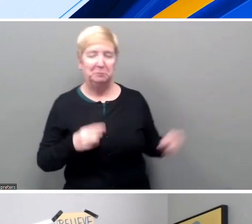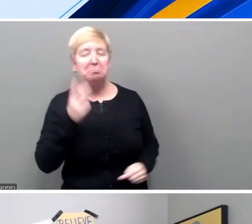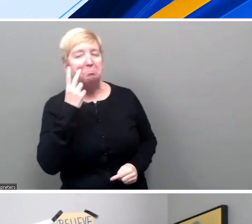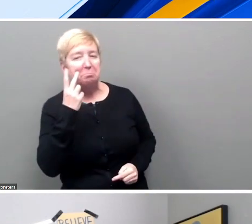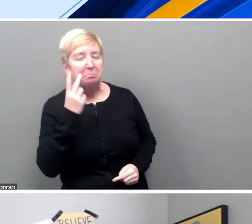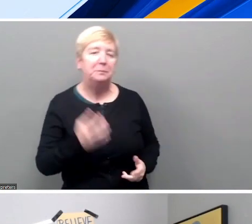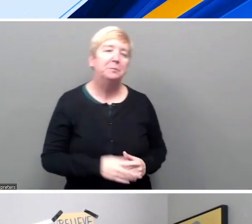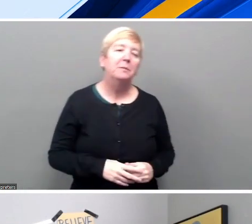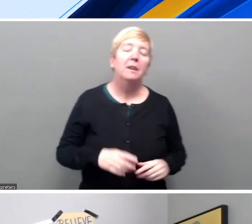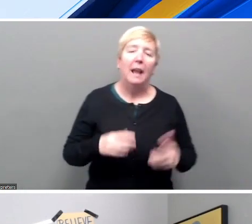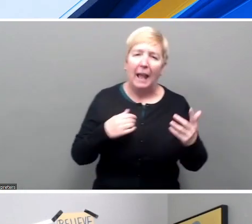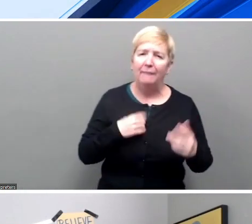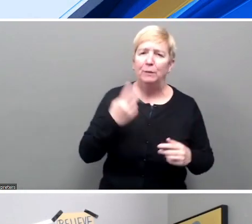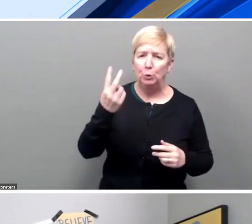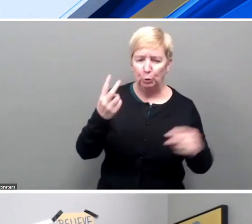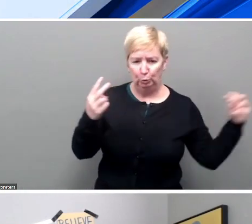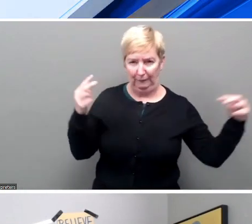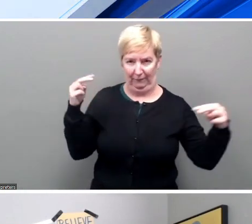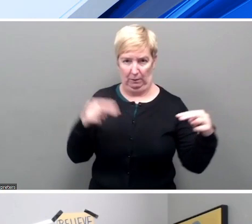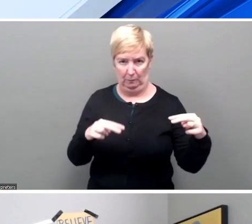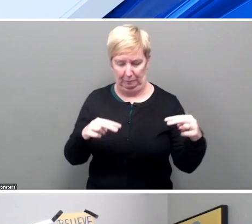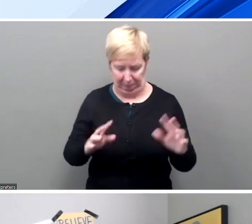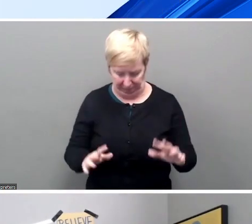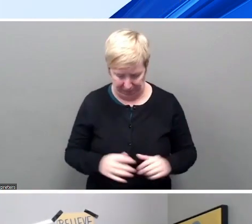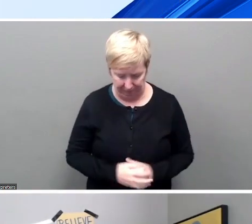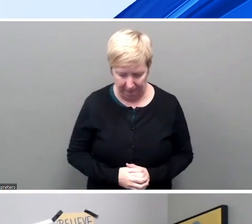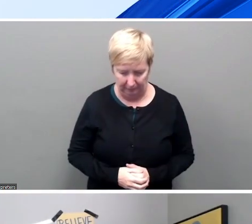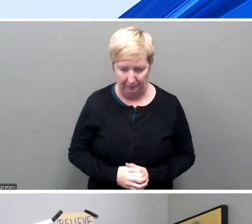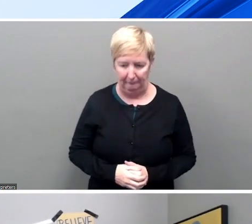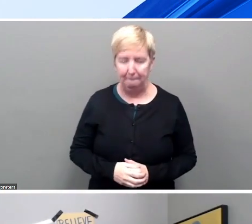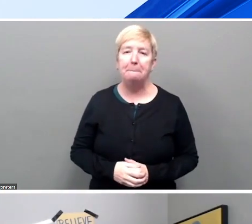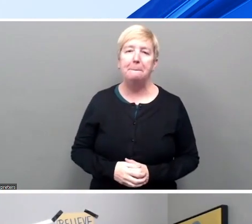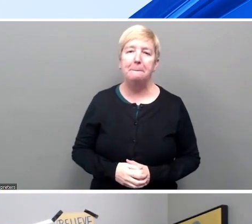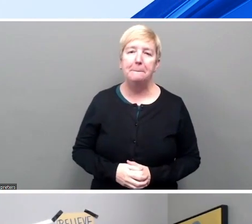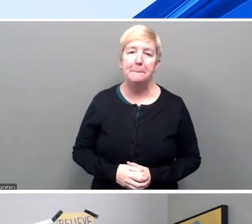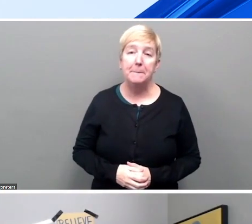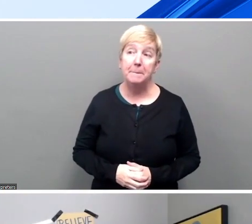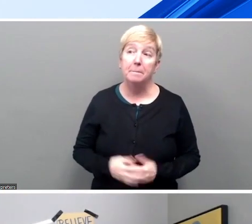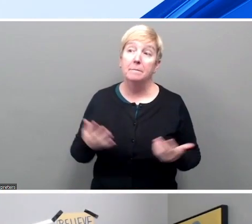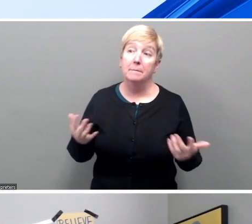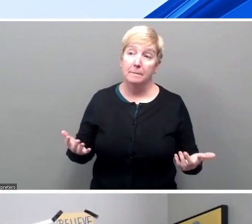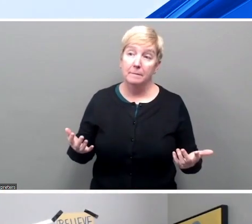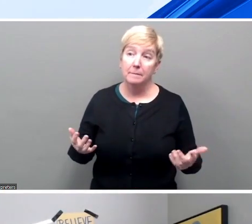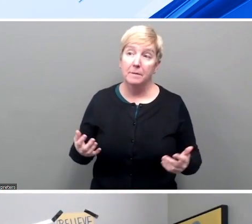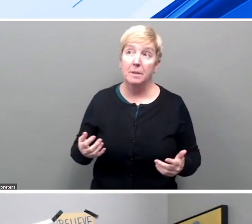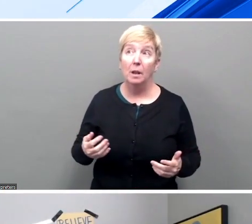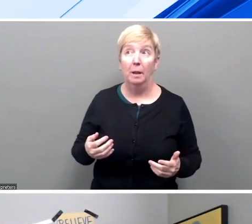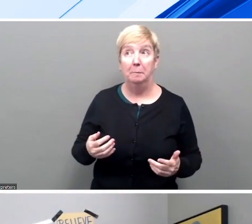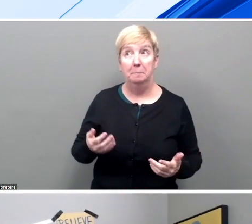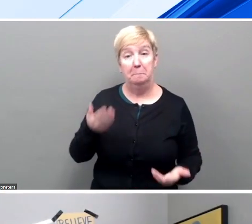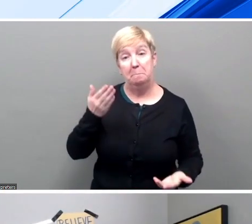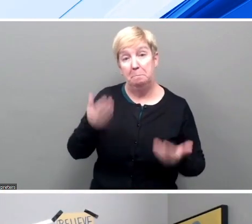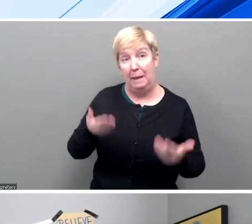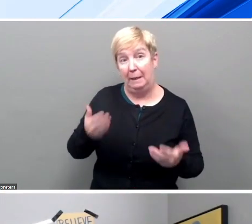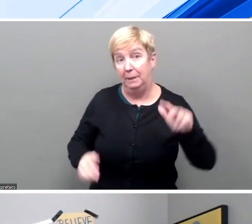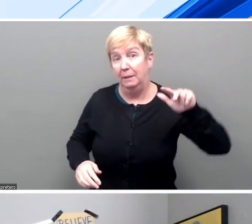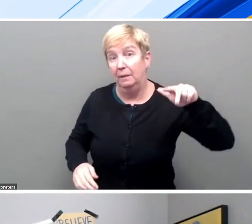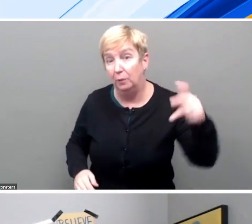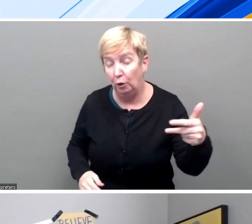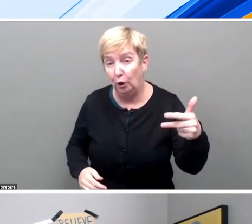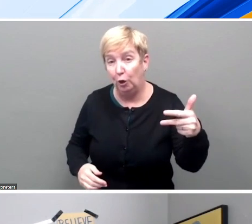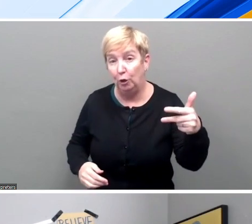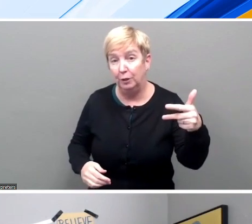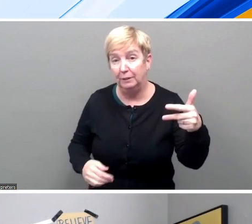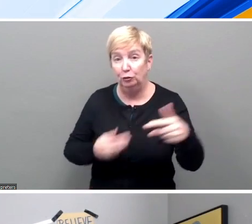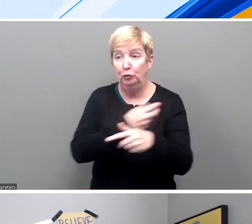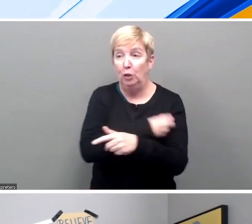and there's a couple variables. But the 2 points of view are: could it be that this third shot will really be the last dose